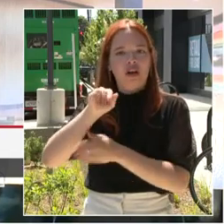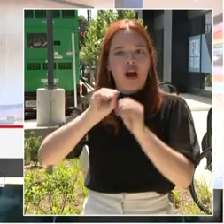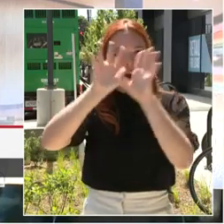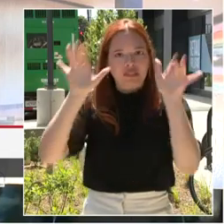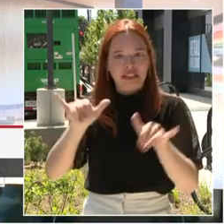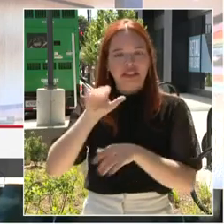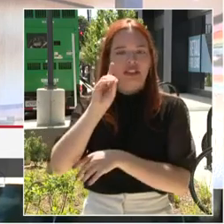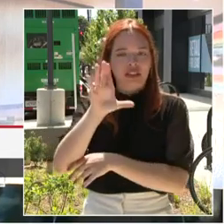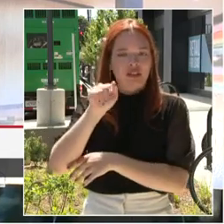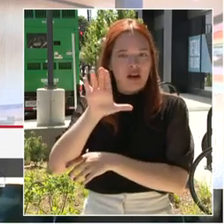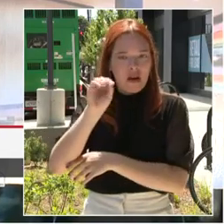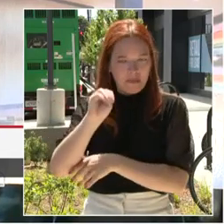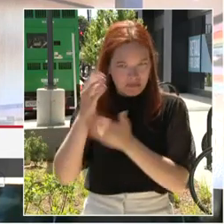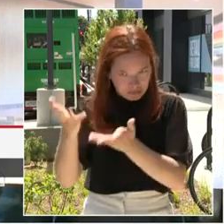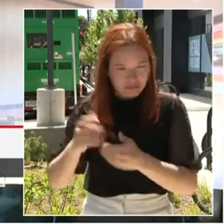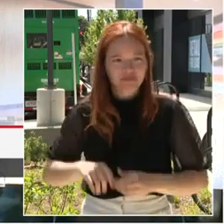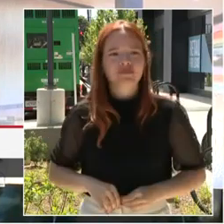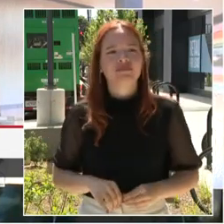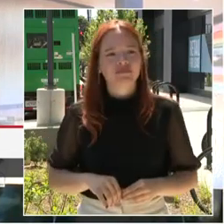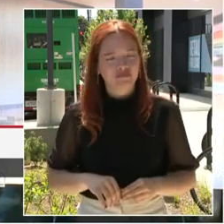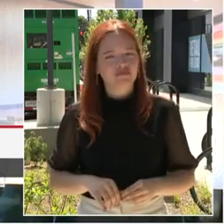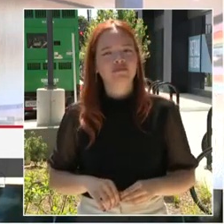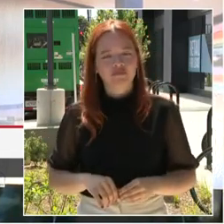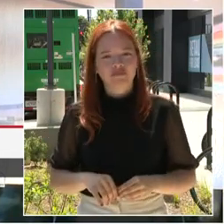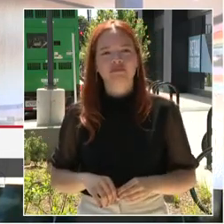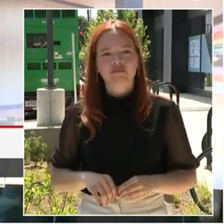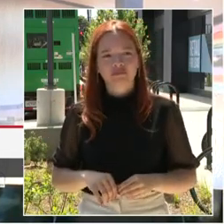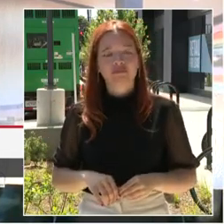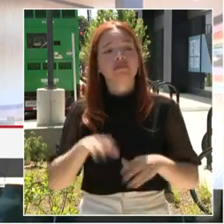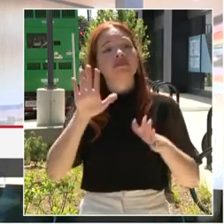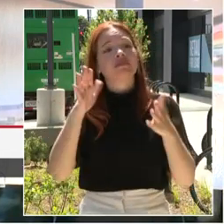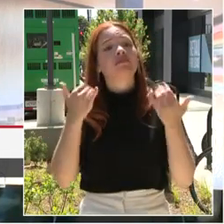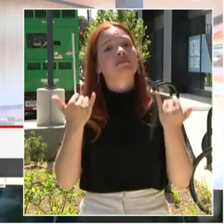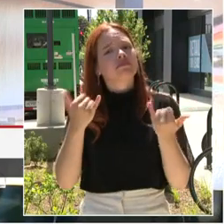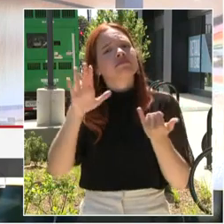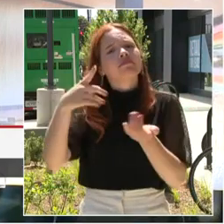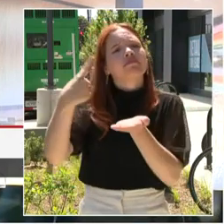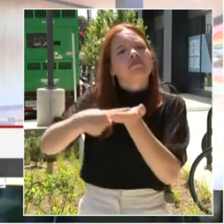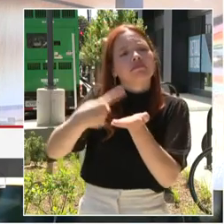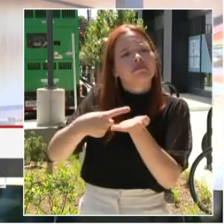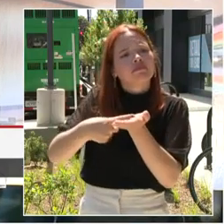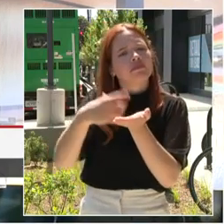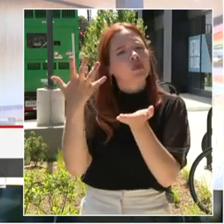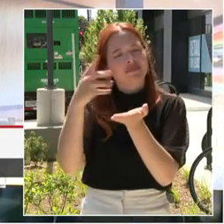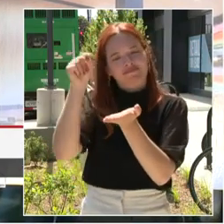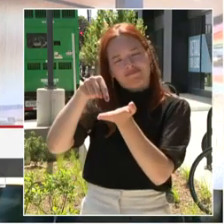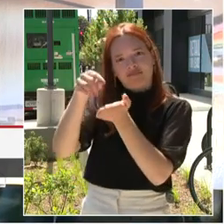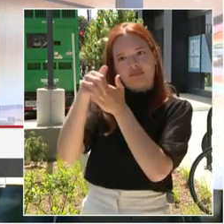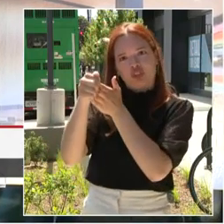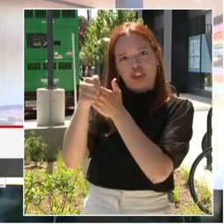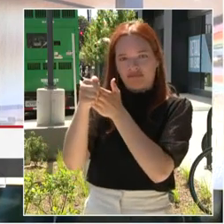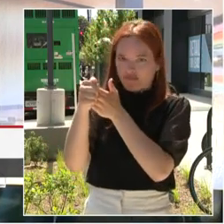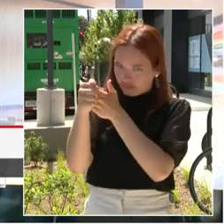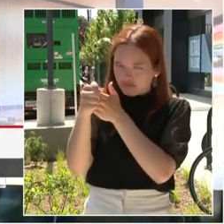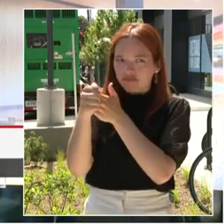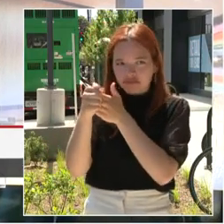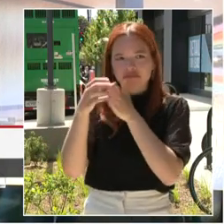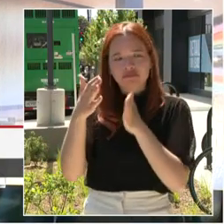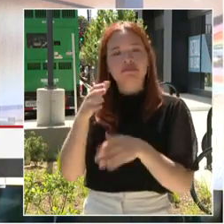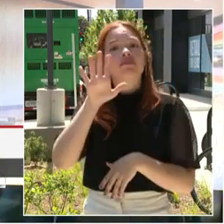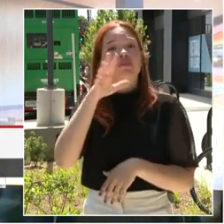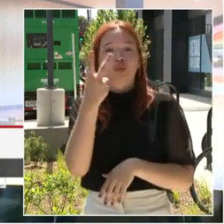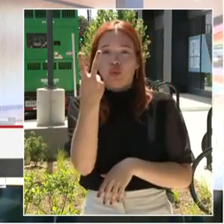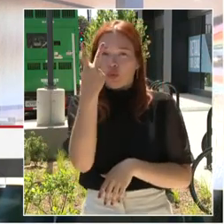about leadership and two fantastic people that I have the opportunity to